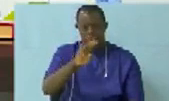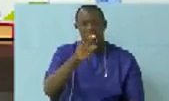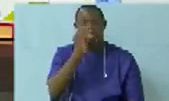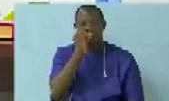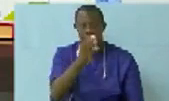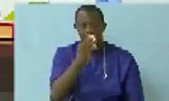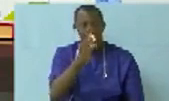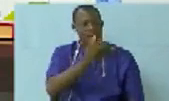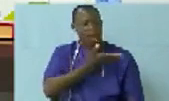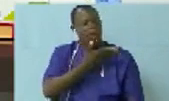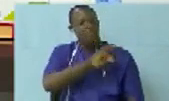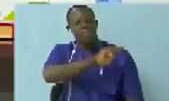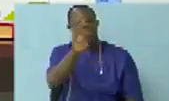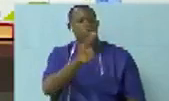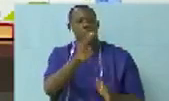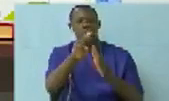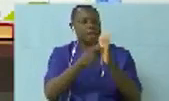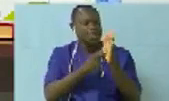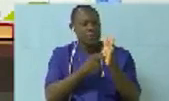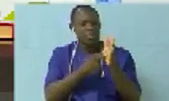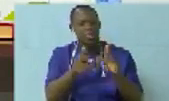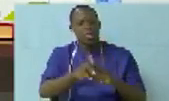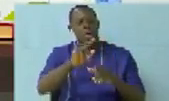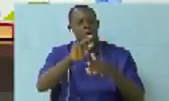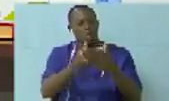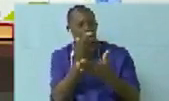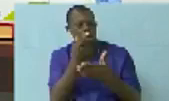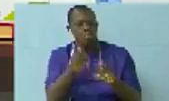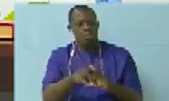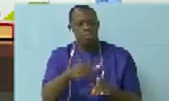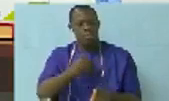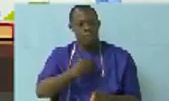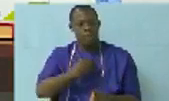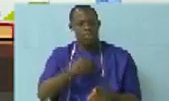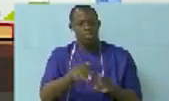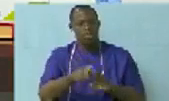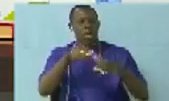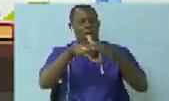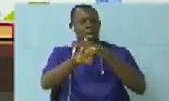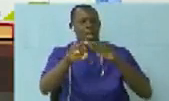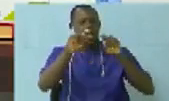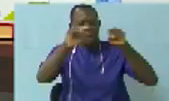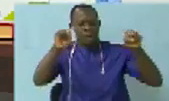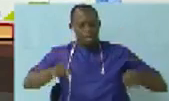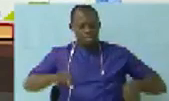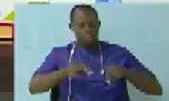need for me to enter the box,